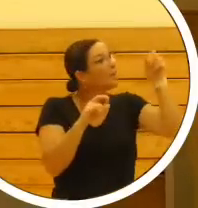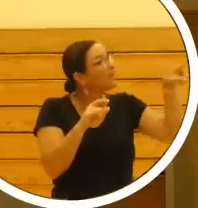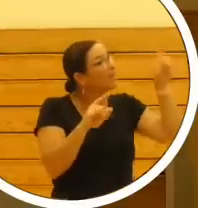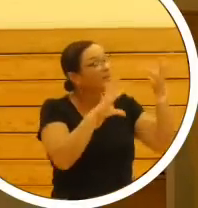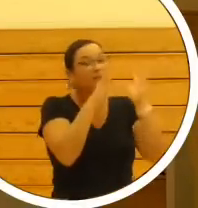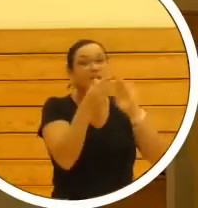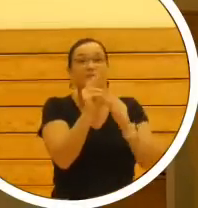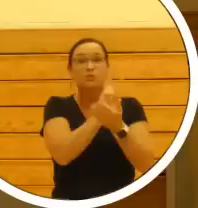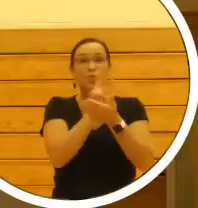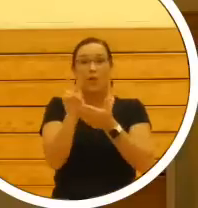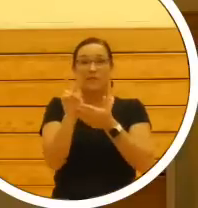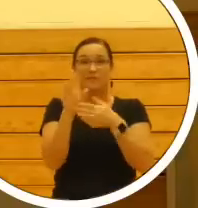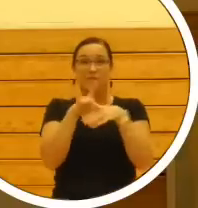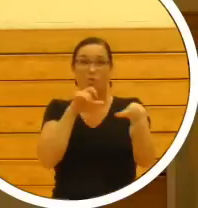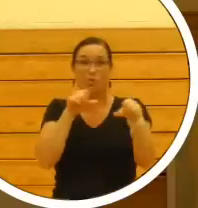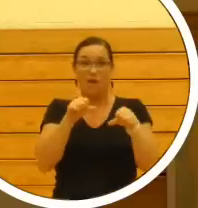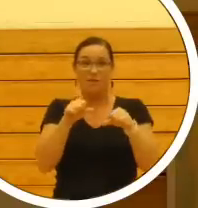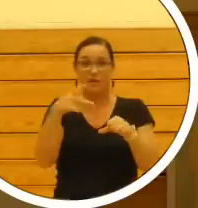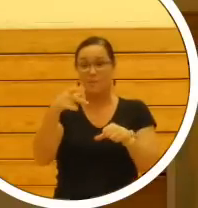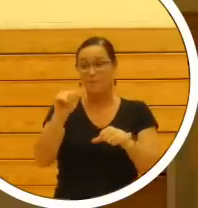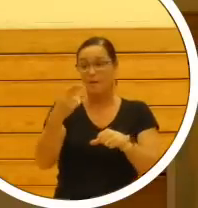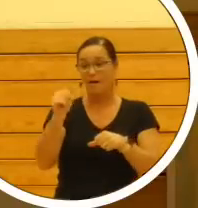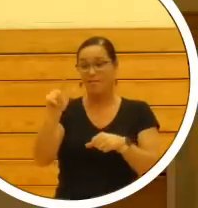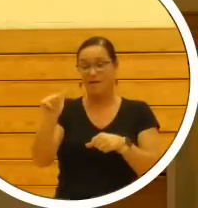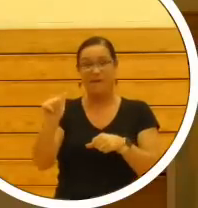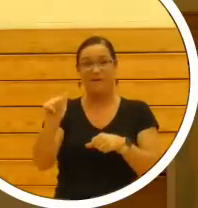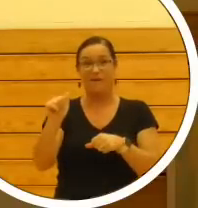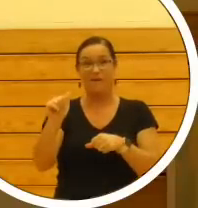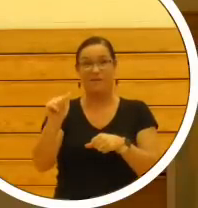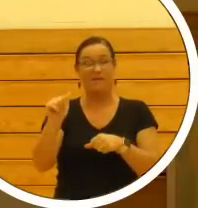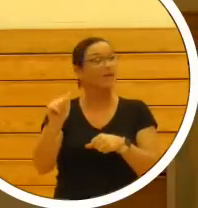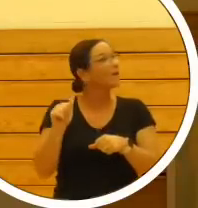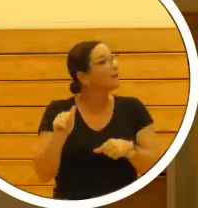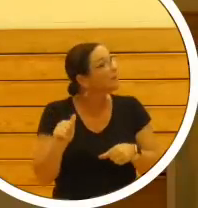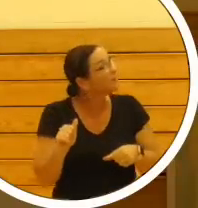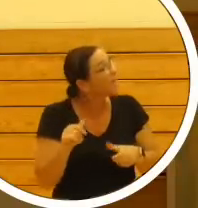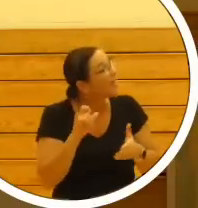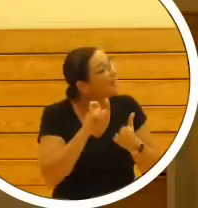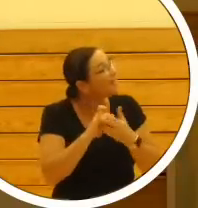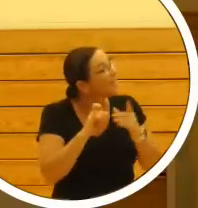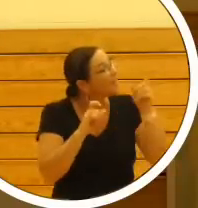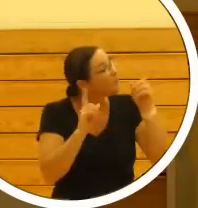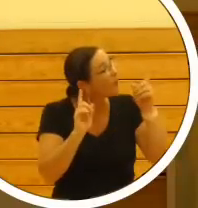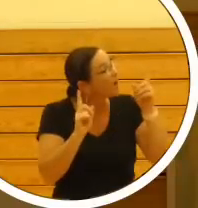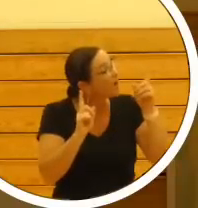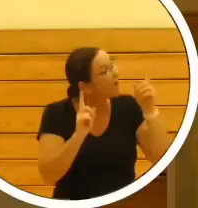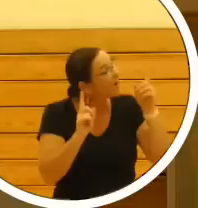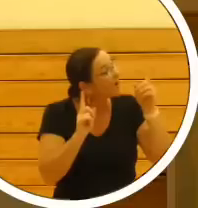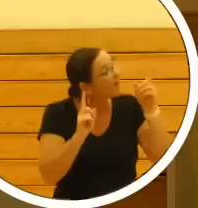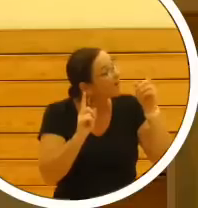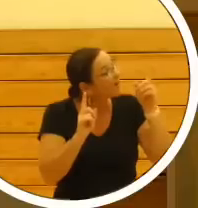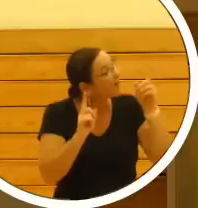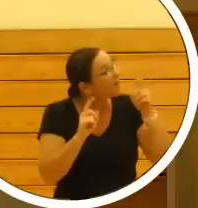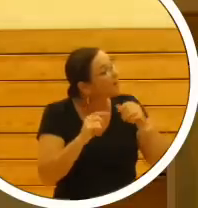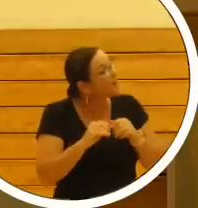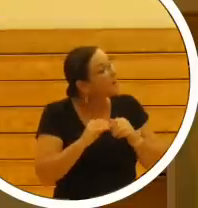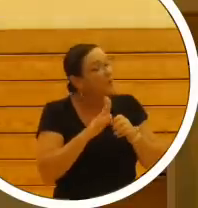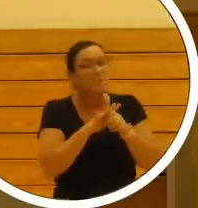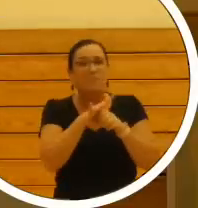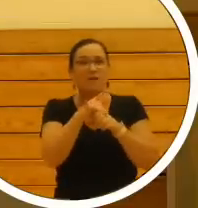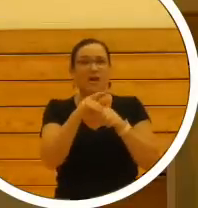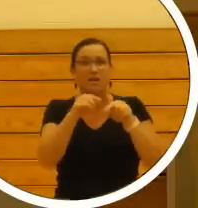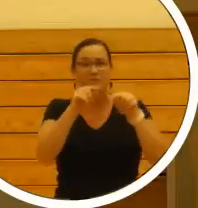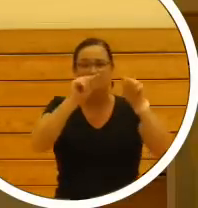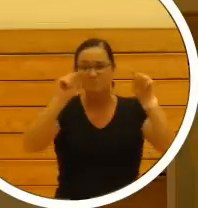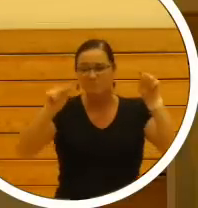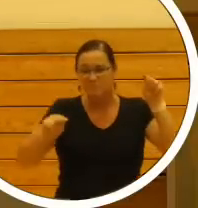earthquakes in the Pahala area. So Pahala is like right in there, that's where we are right now. Plenty of these